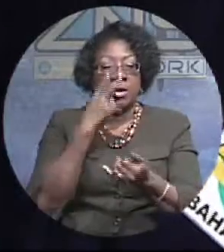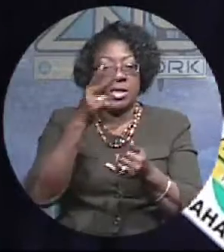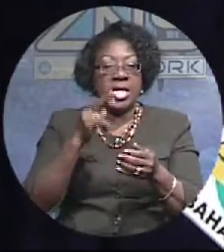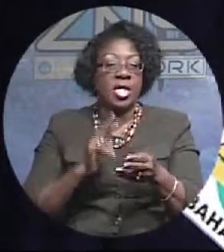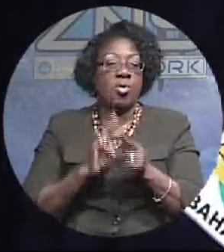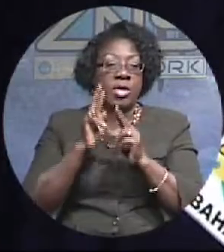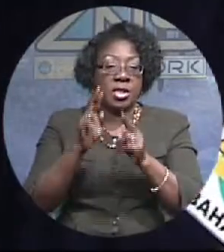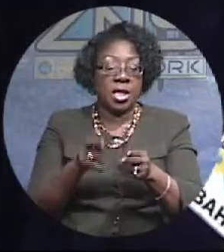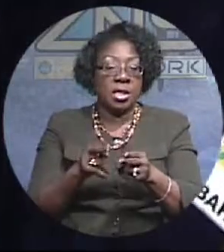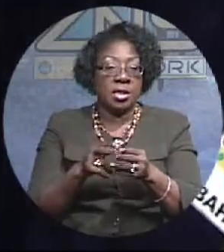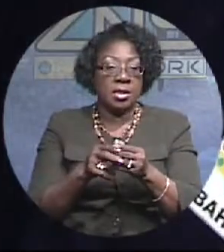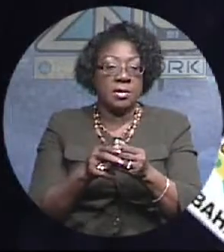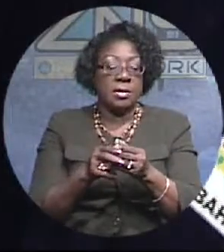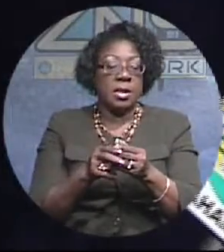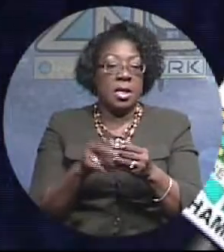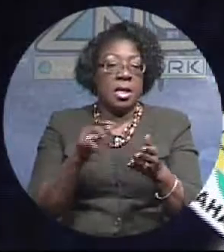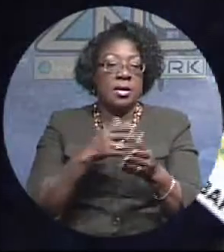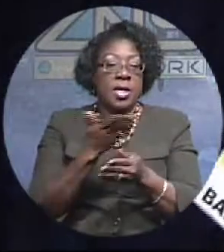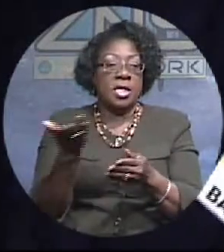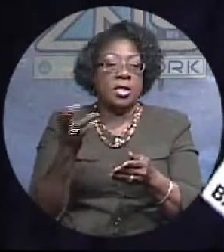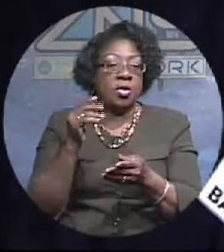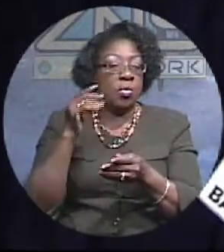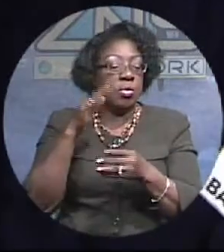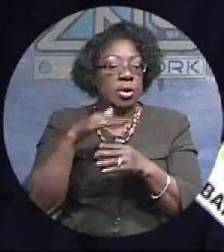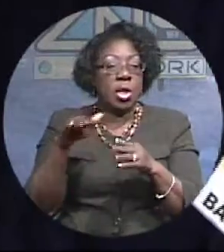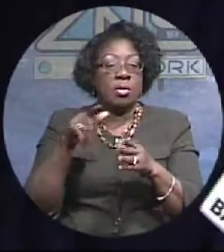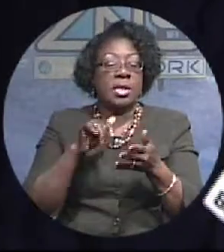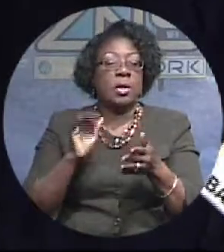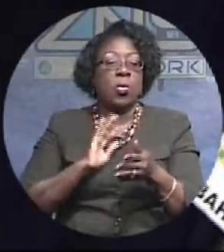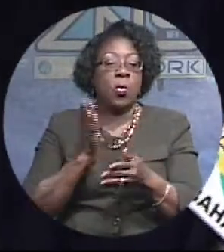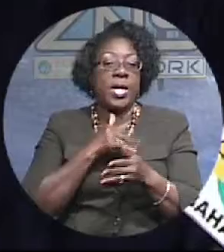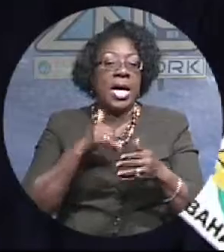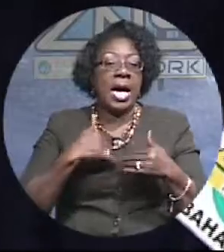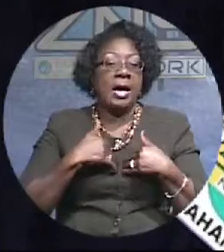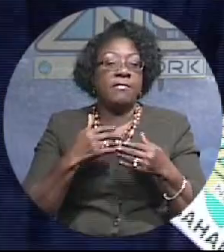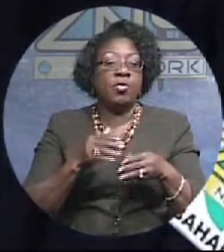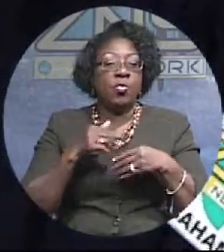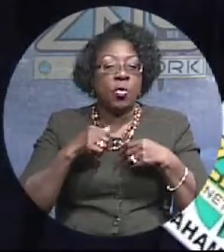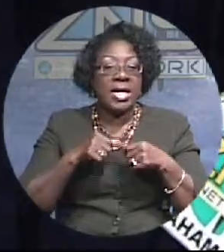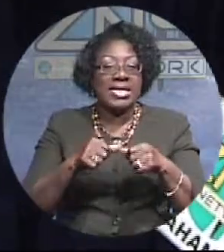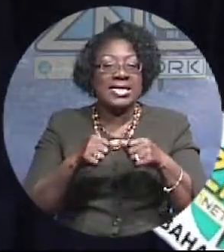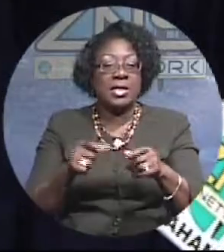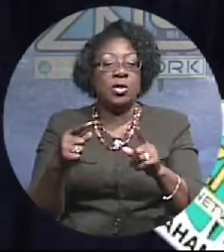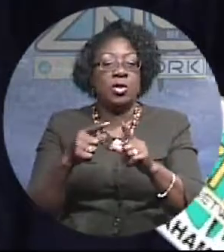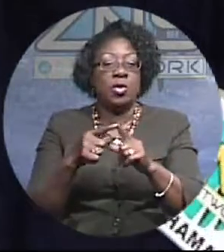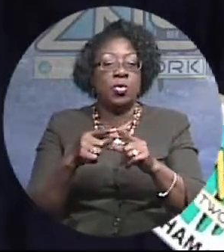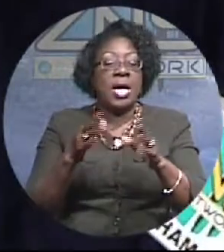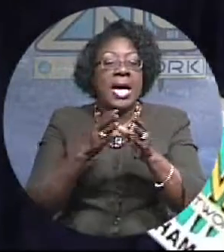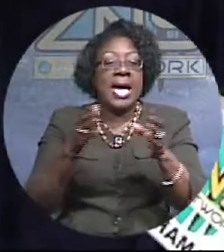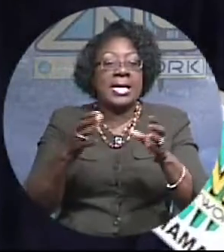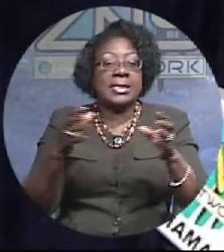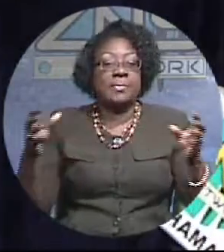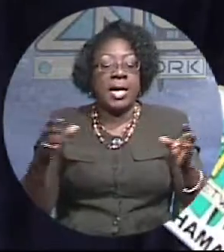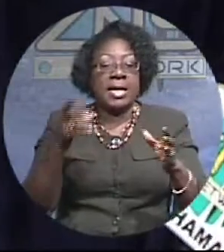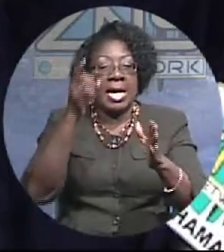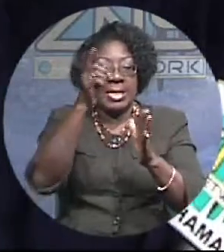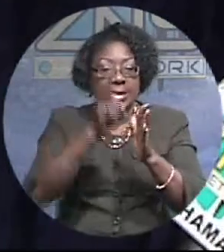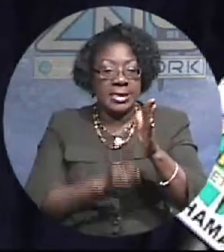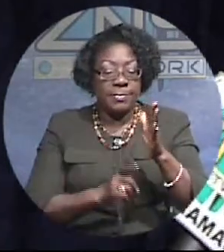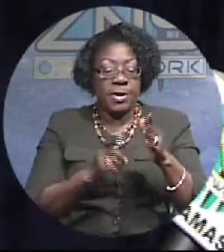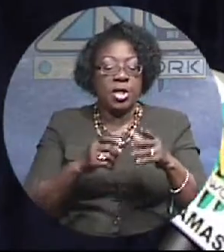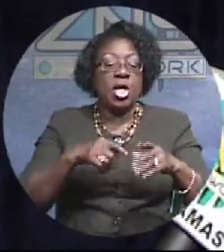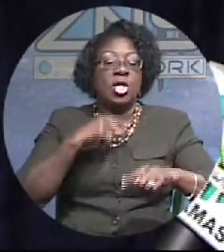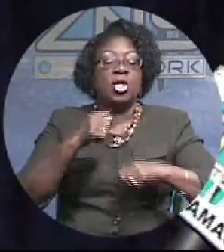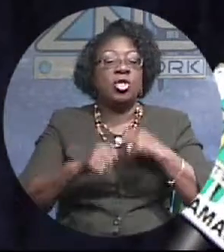results. There is no doubt that we have to continue to expand and deepen the tourism